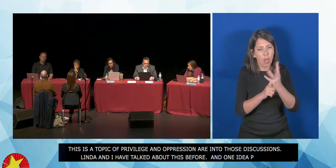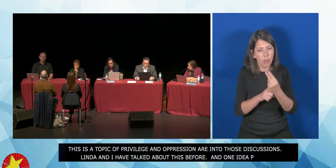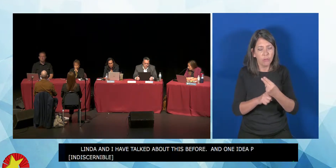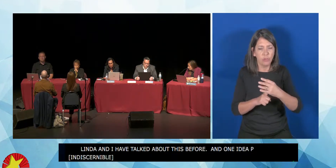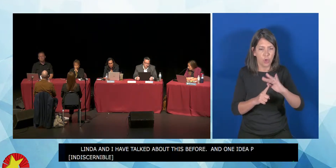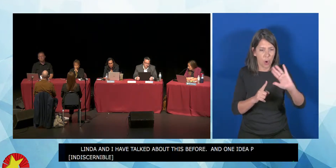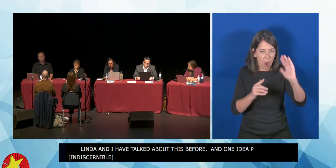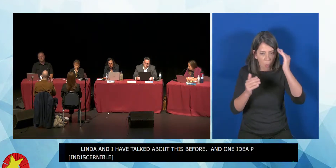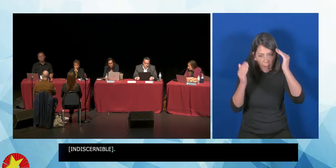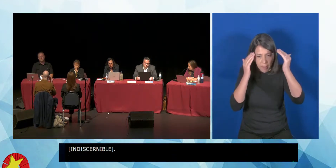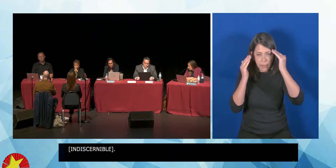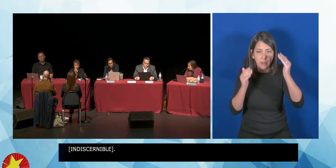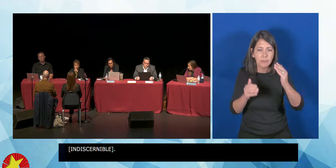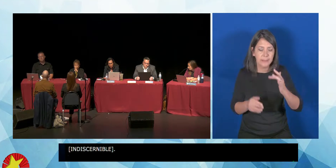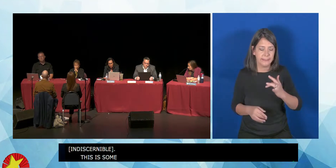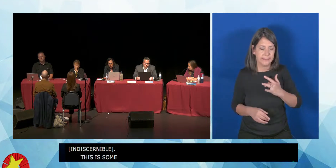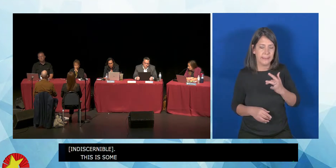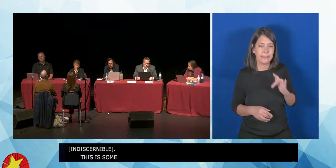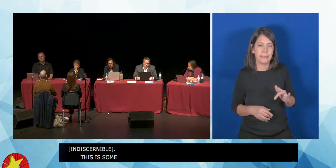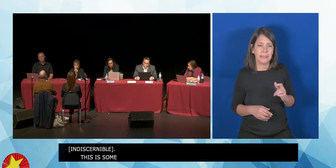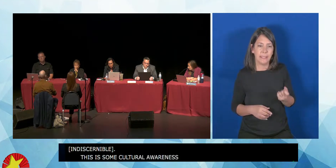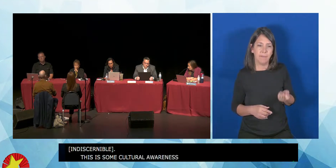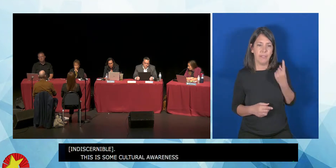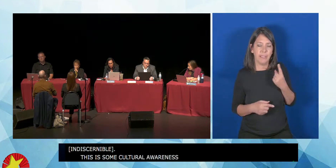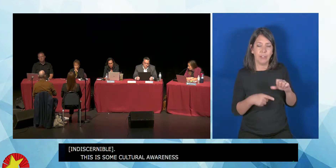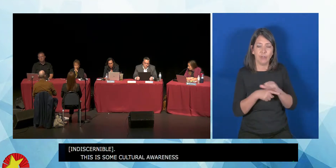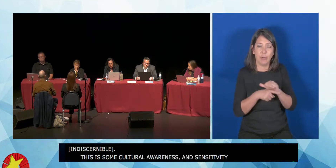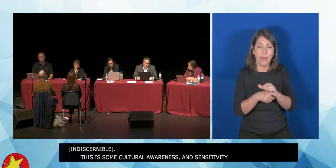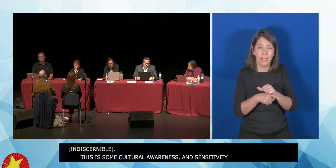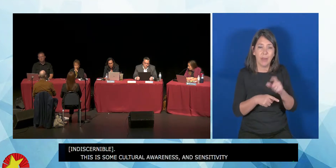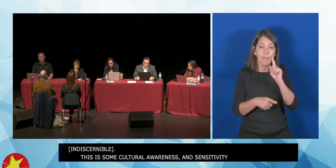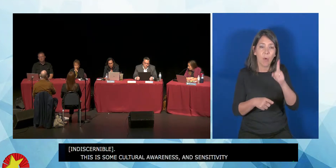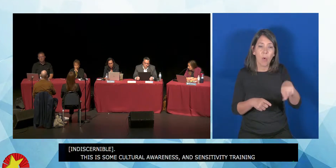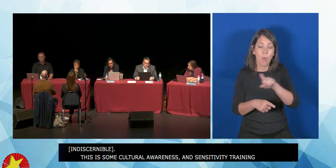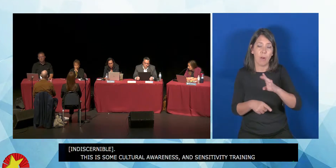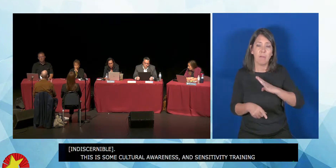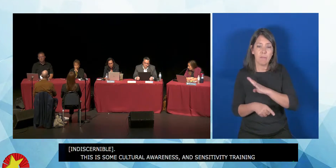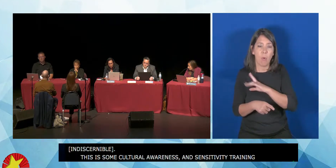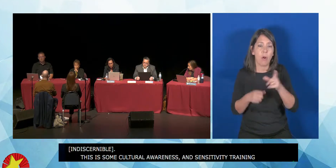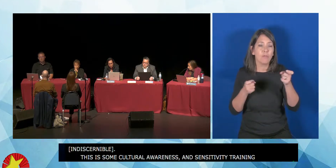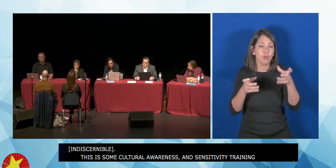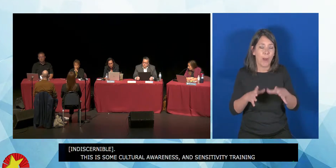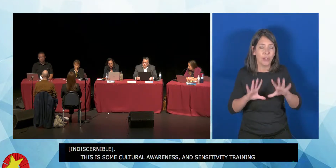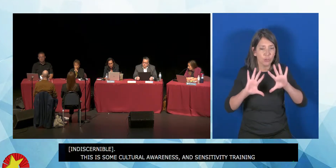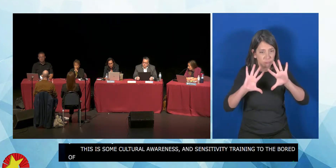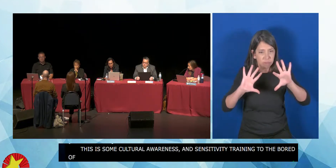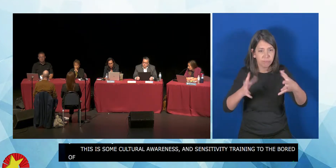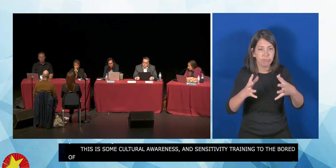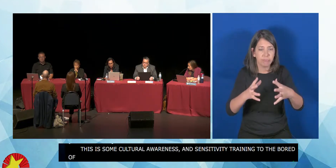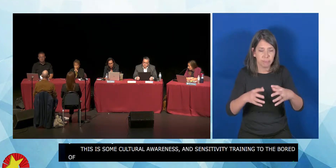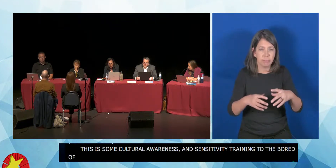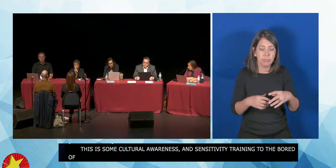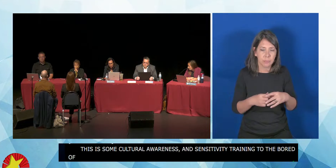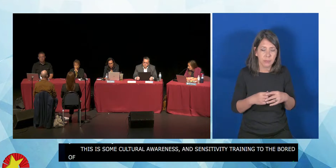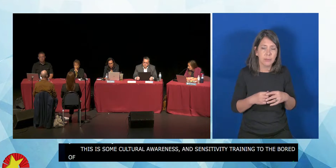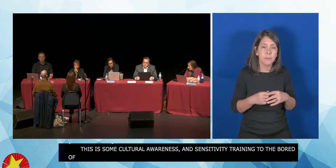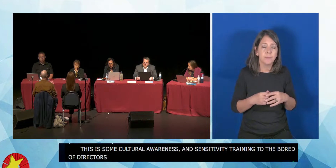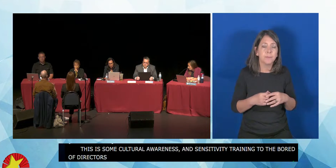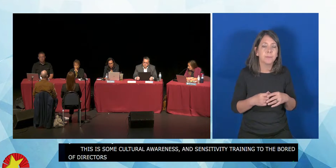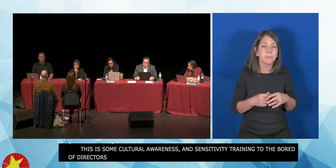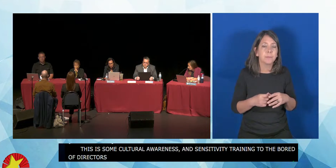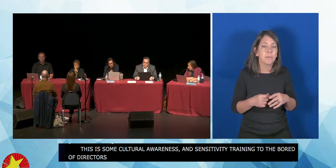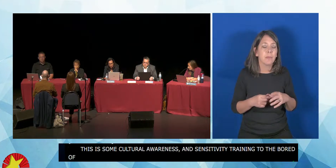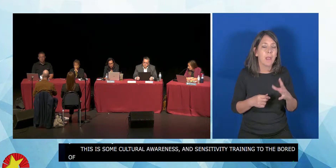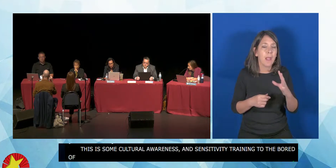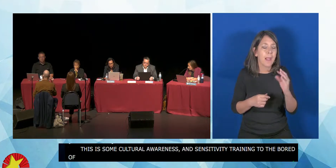sensitivity training to the board of directors as a collective. And if